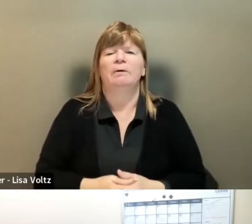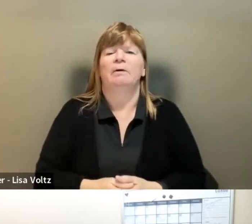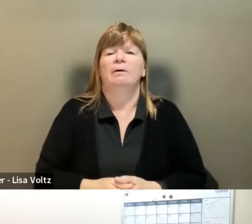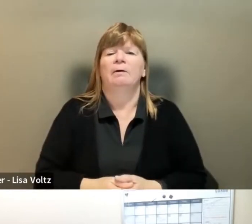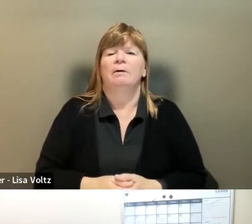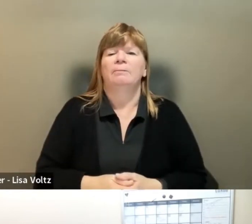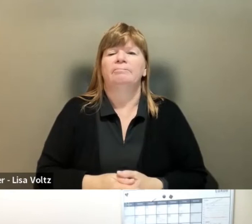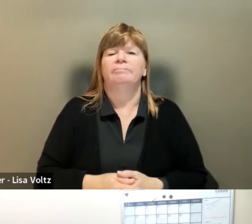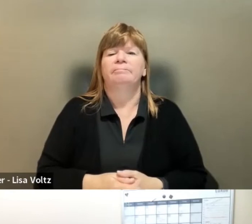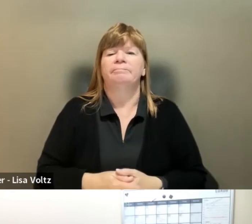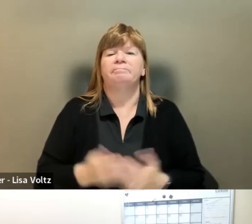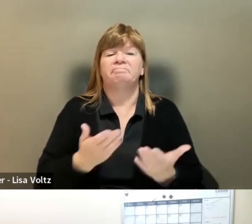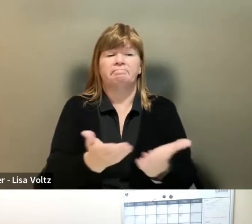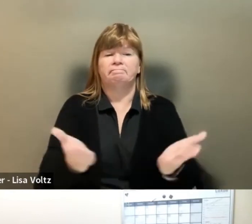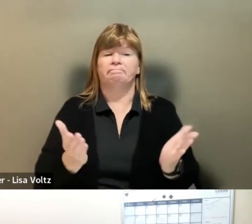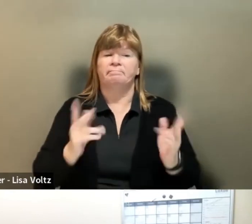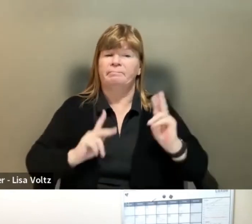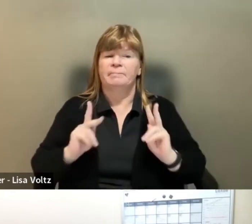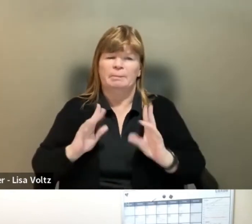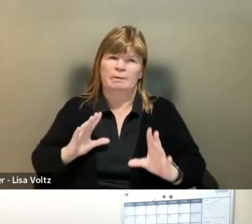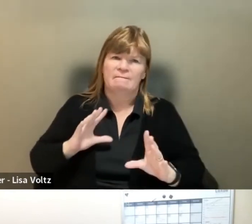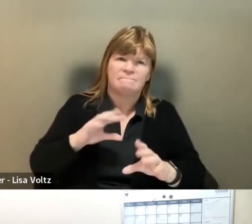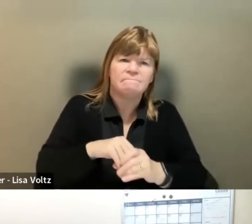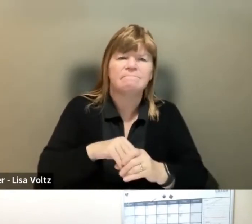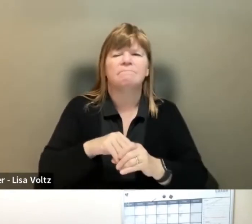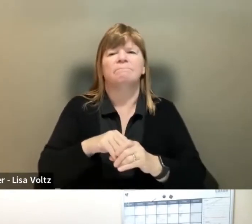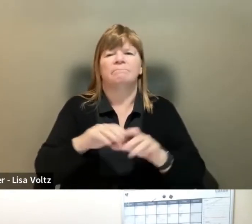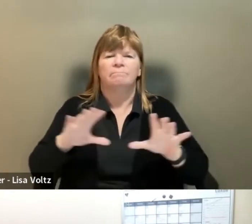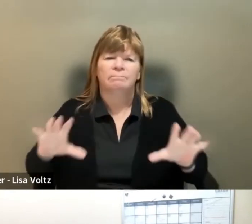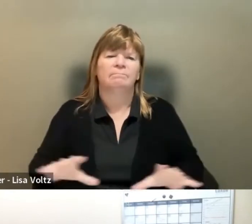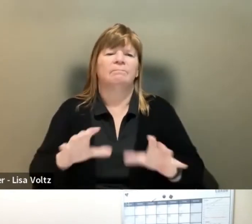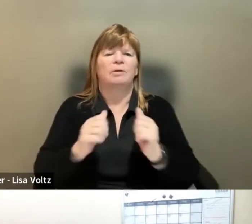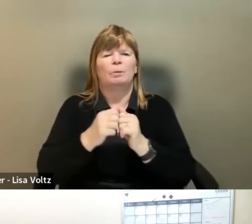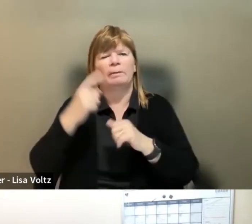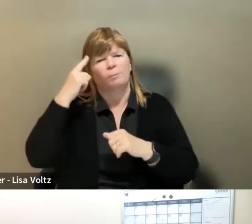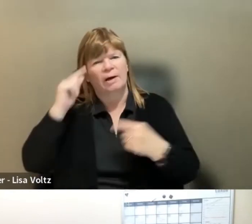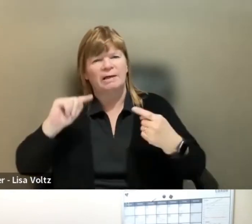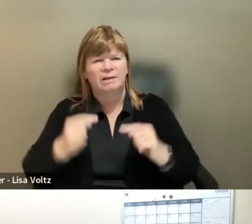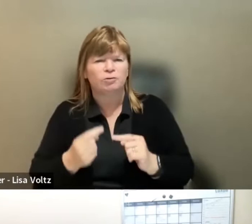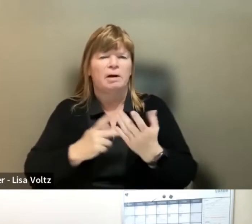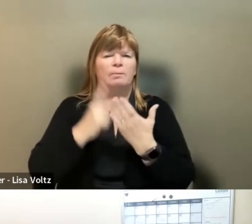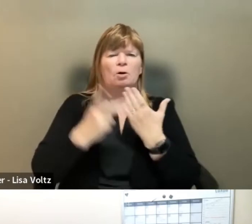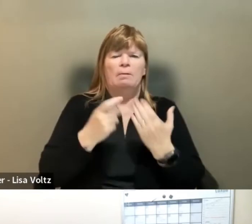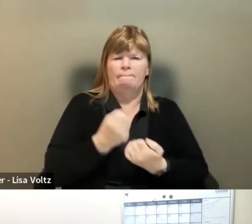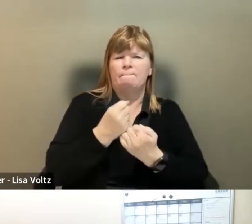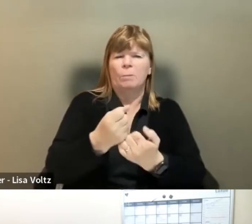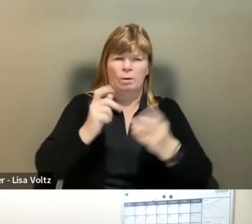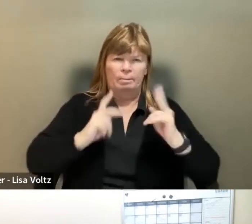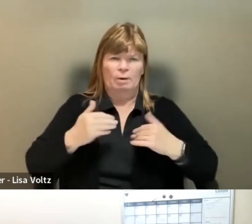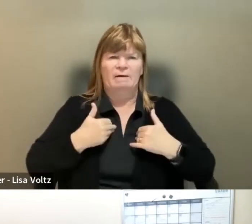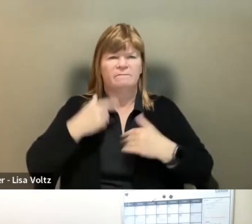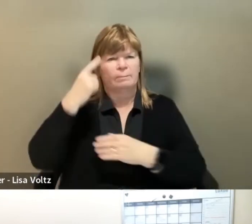These folks have been engaged in brain injury and programs that support people with brain